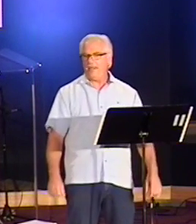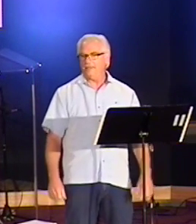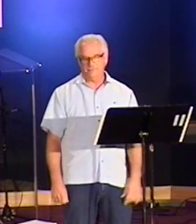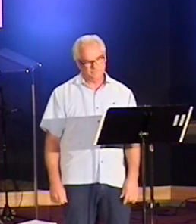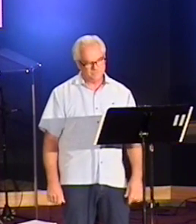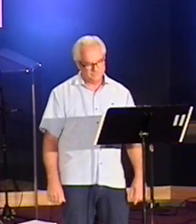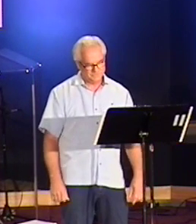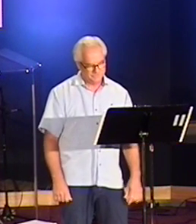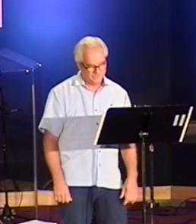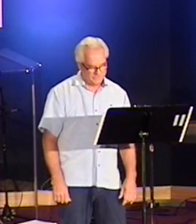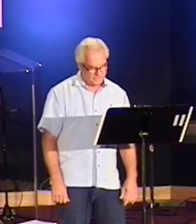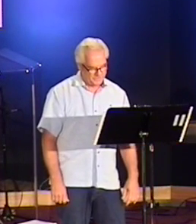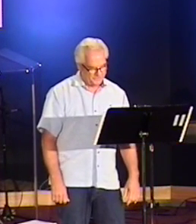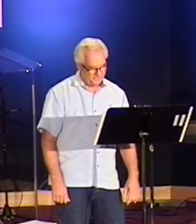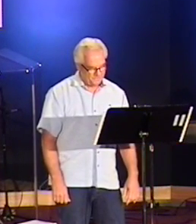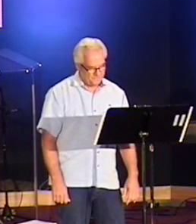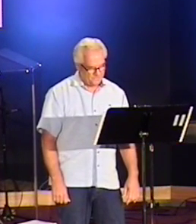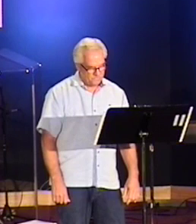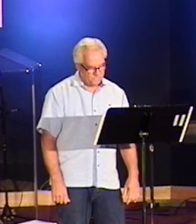at my head.